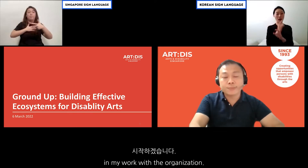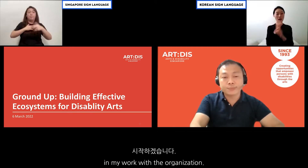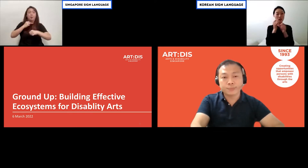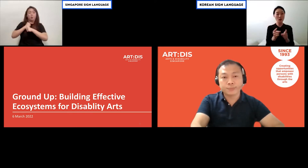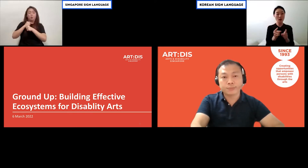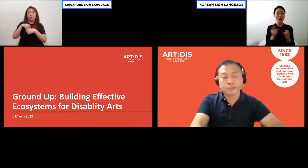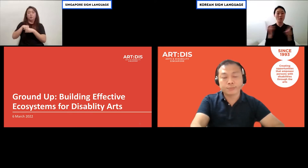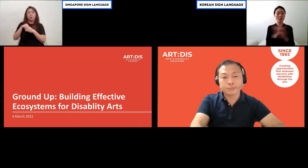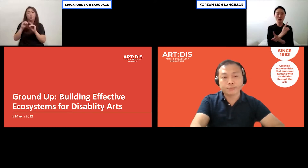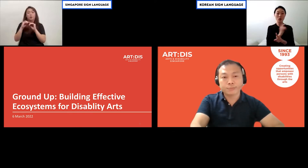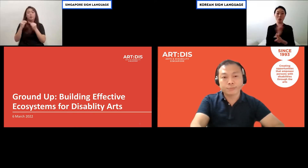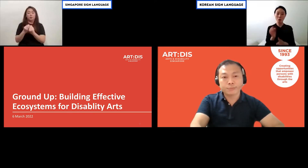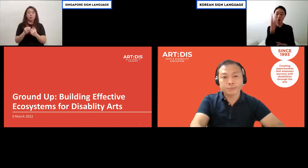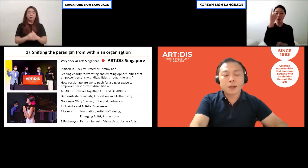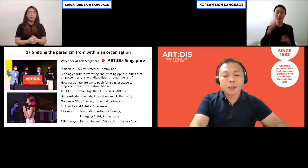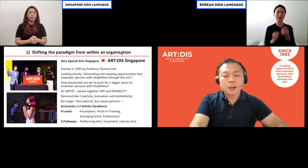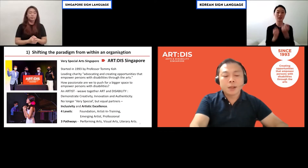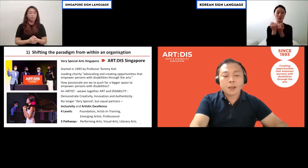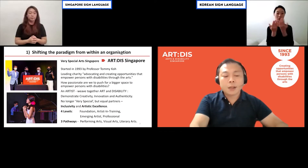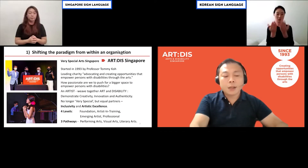organization.